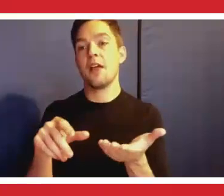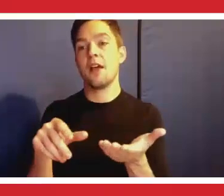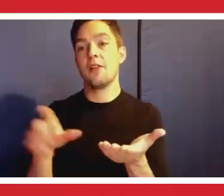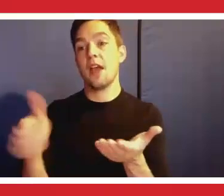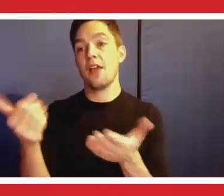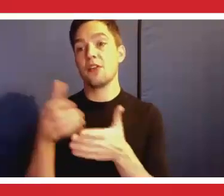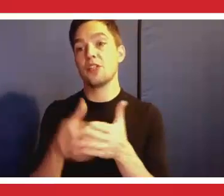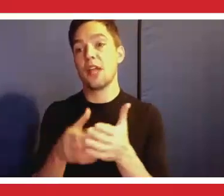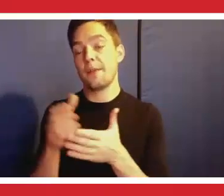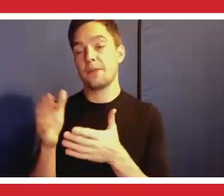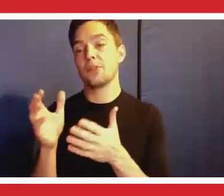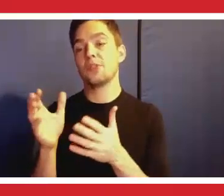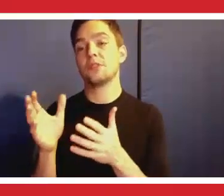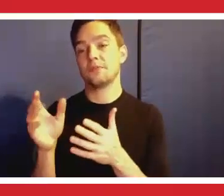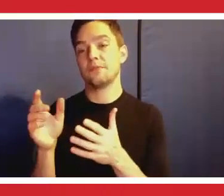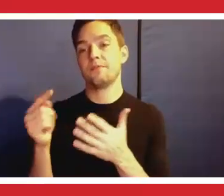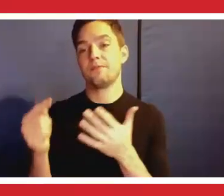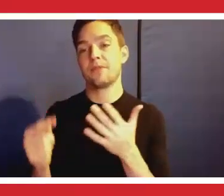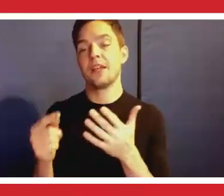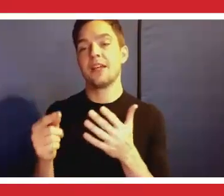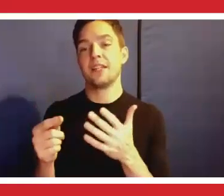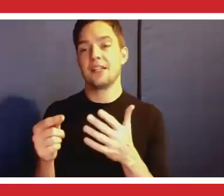we can, you know, create more